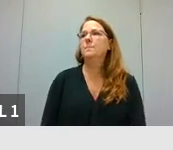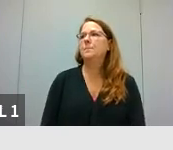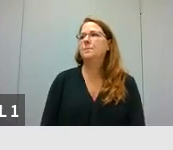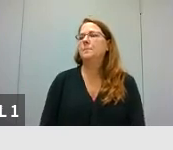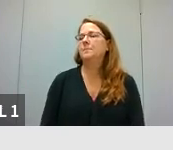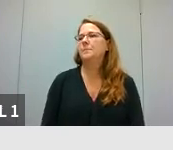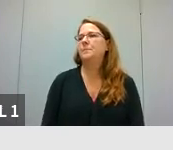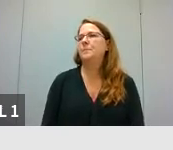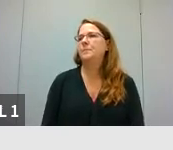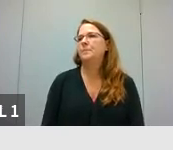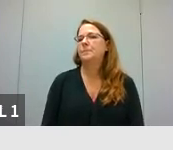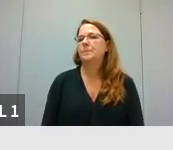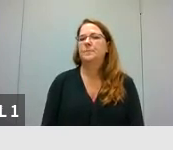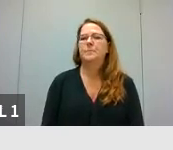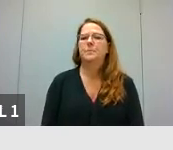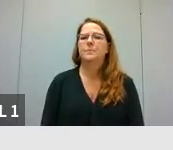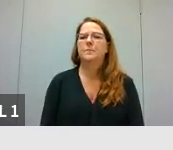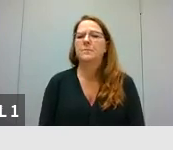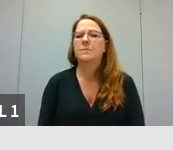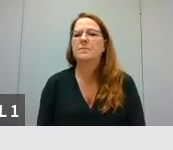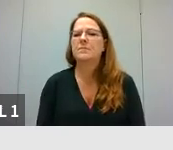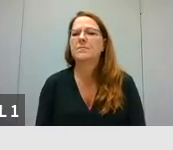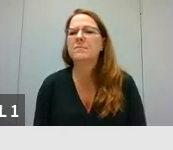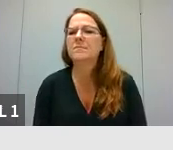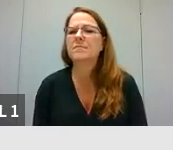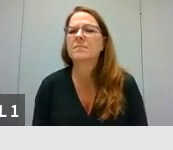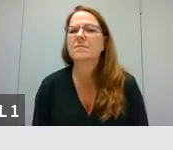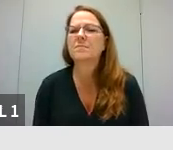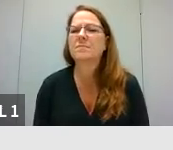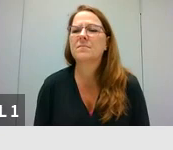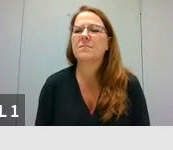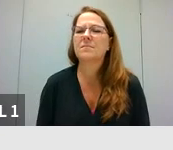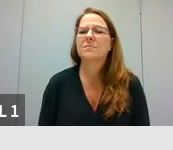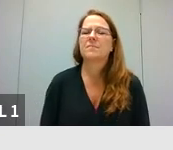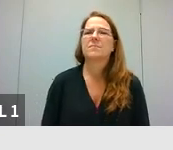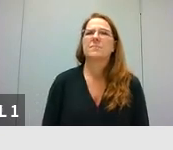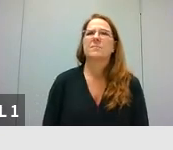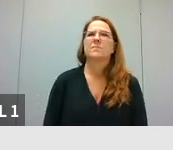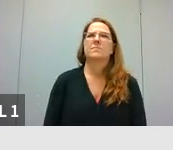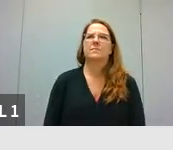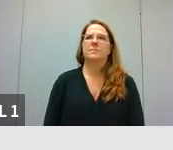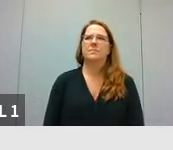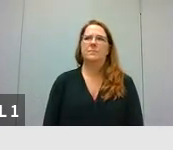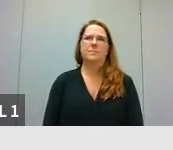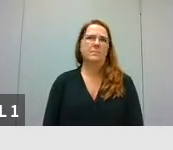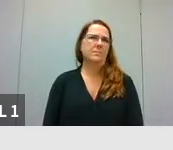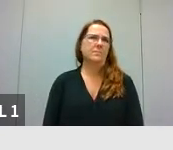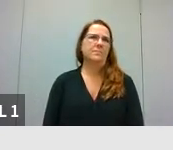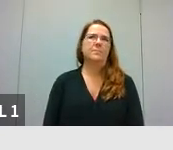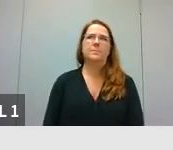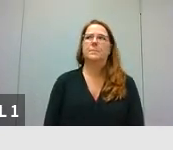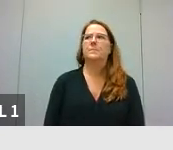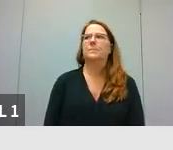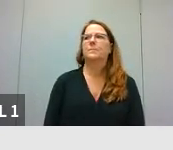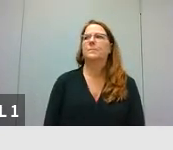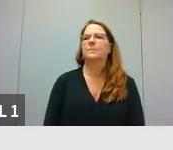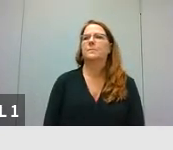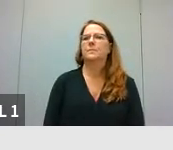I'm stop. making her host now. Thank you. okay. Yep. Okay. Let me just